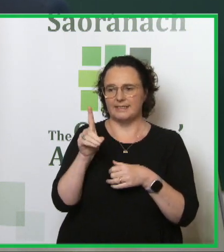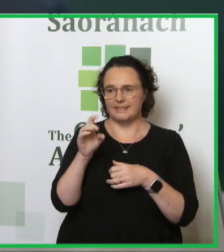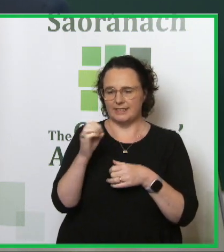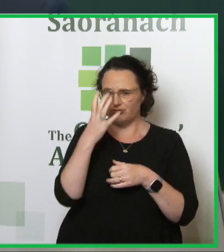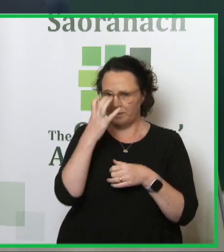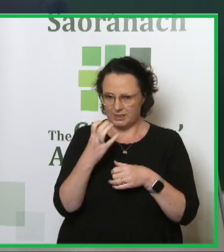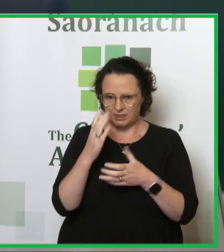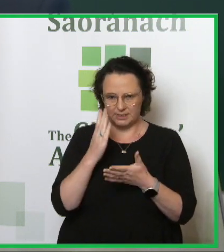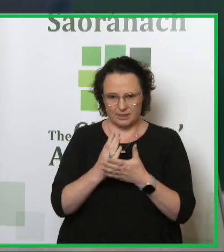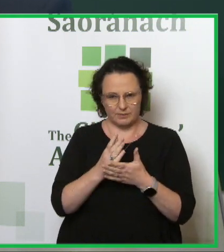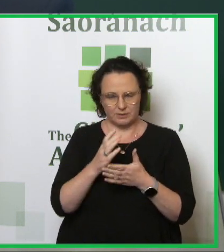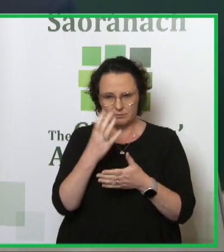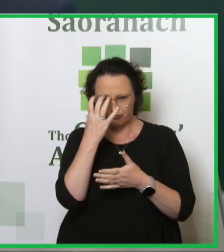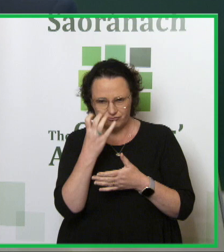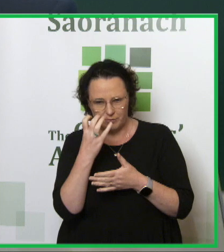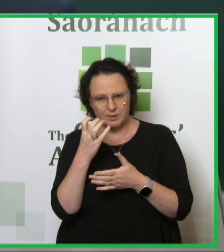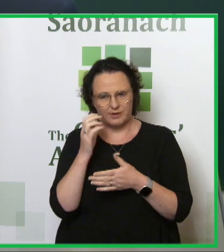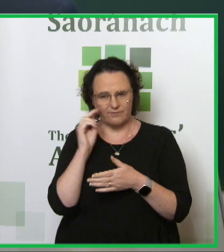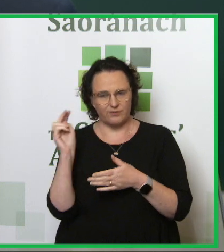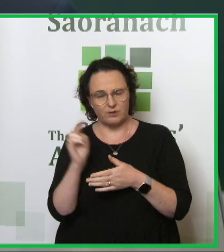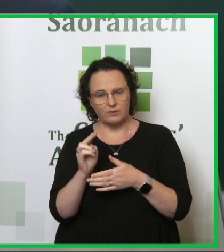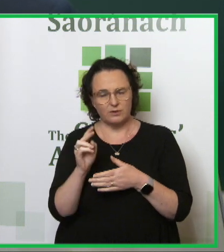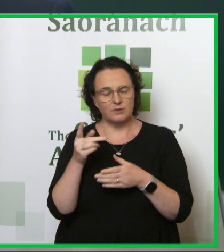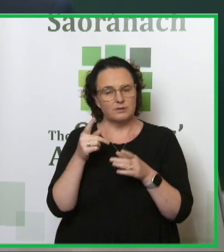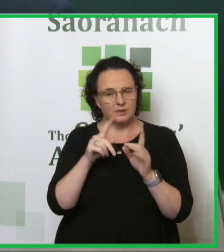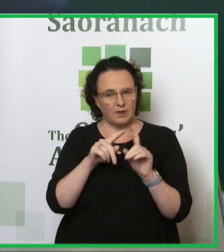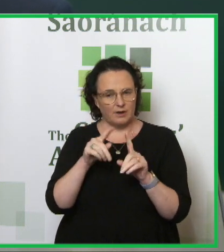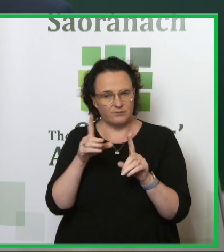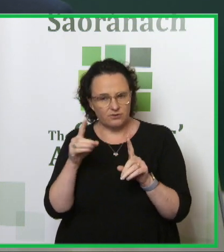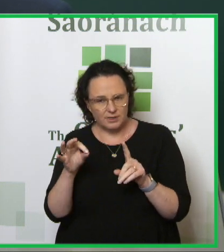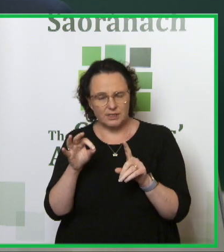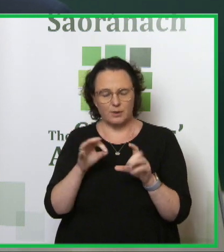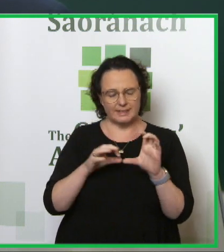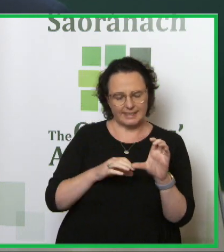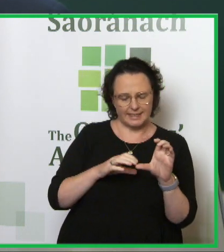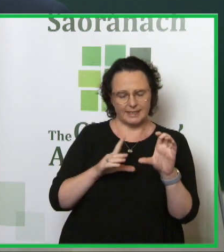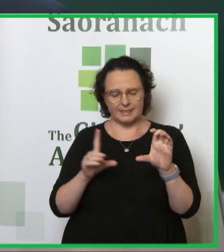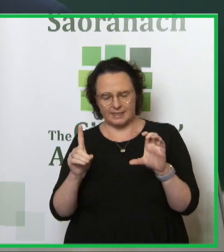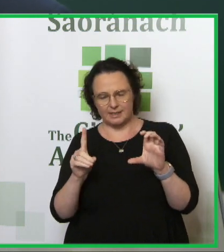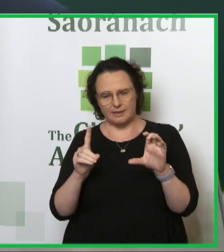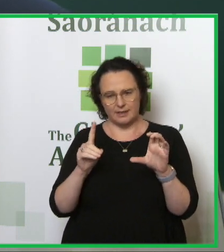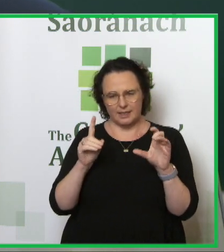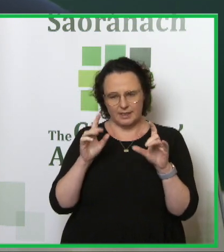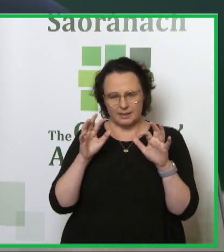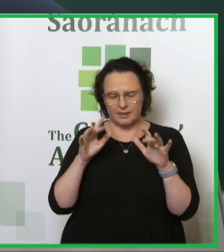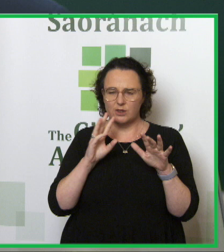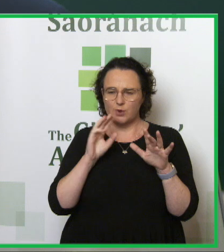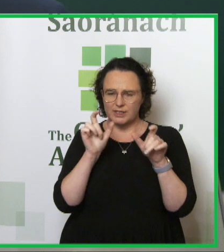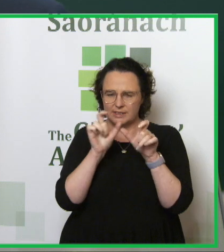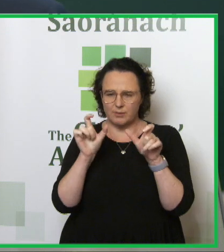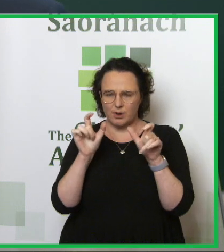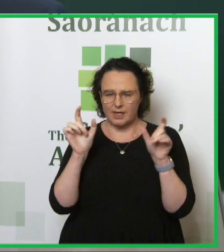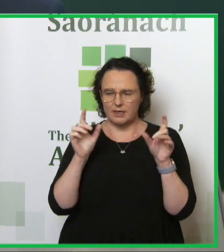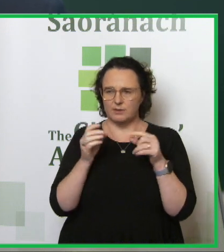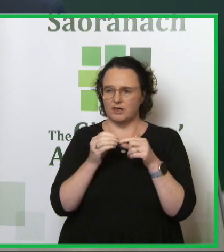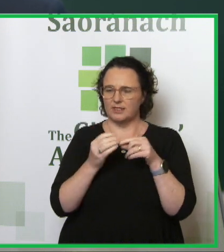and dissuasion. So there is, when you get into the options C and D, there's quite a lot of complexity and nuance. This is just a summary way to try